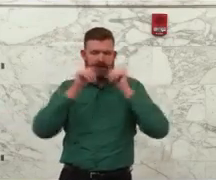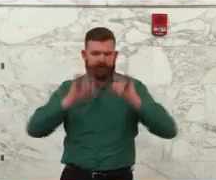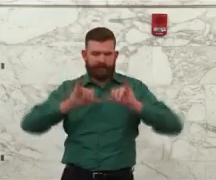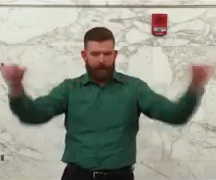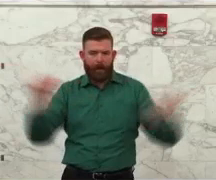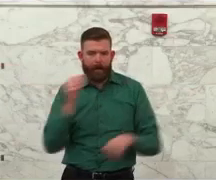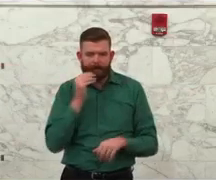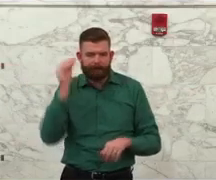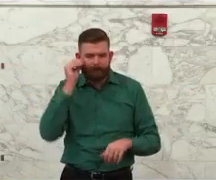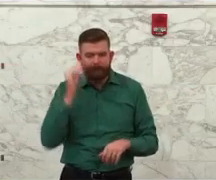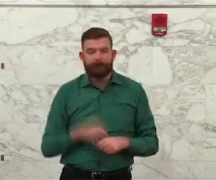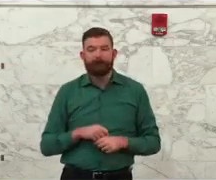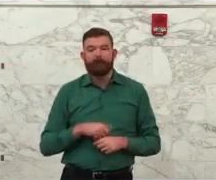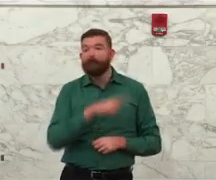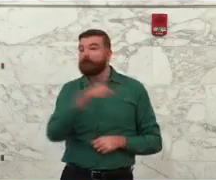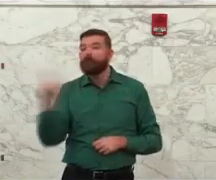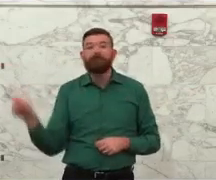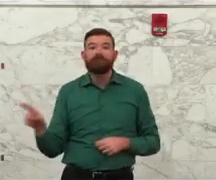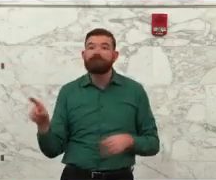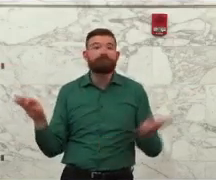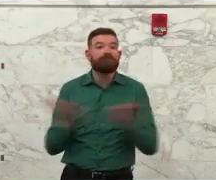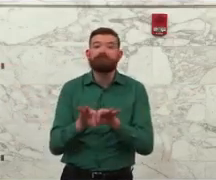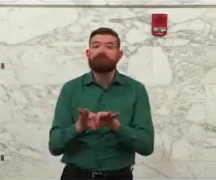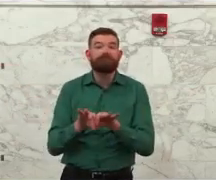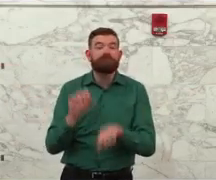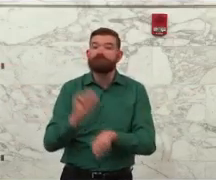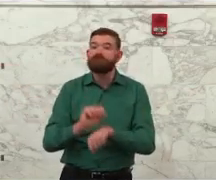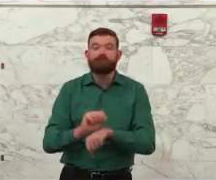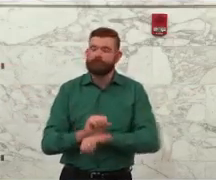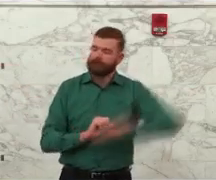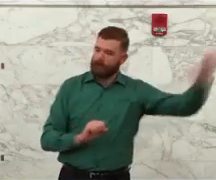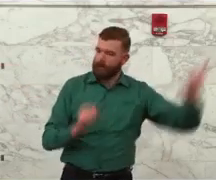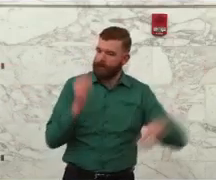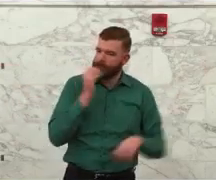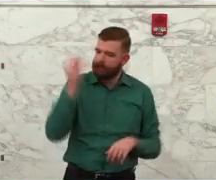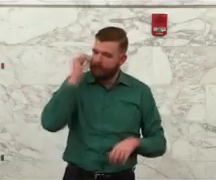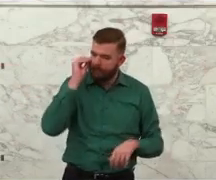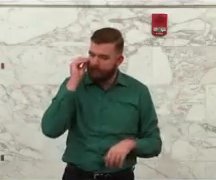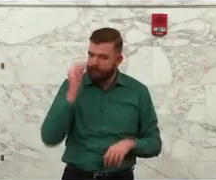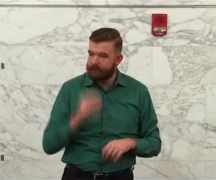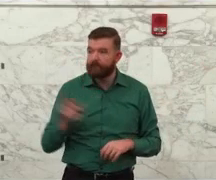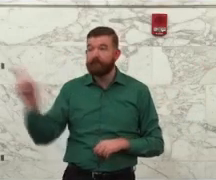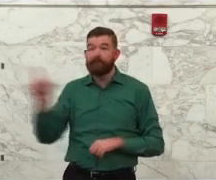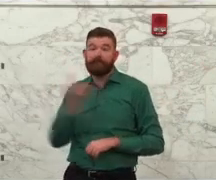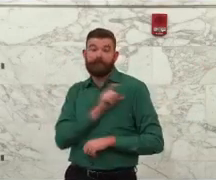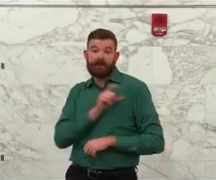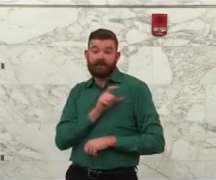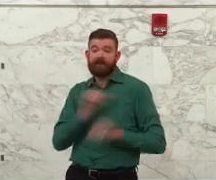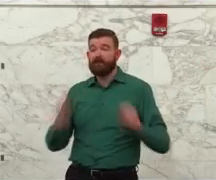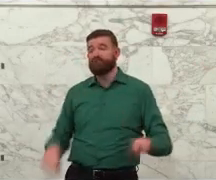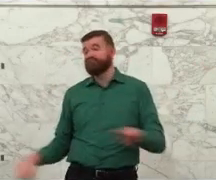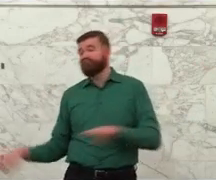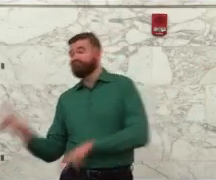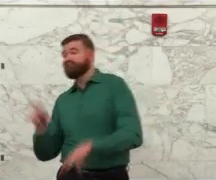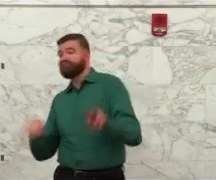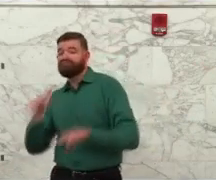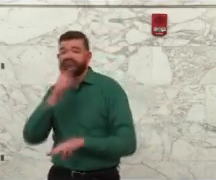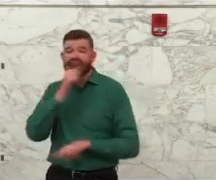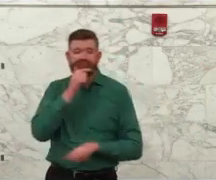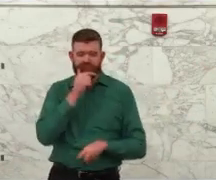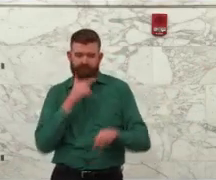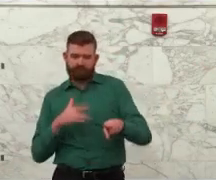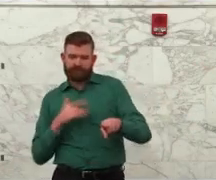enormous latitude working with me to tweak this any which way we deem necessary to protect the safety and